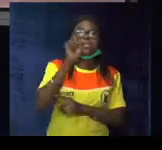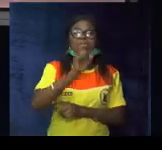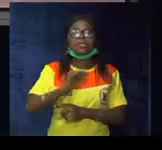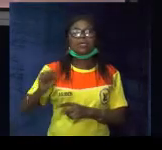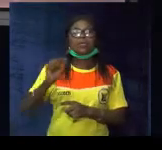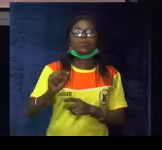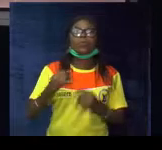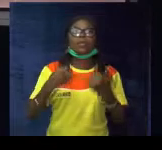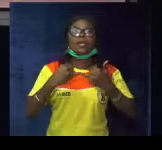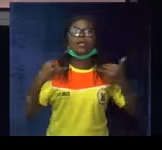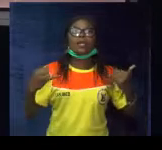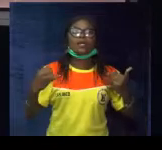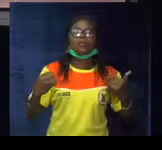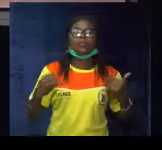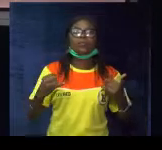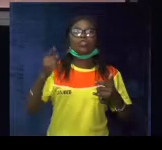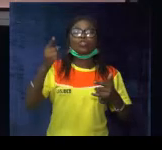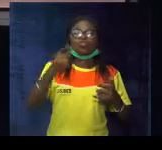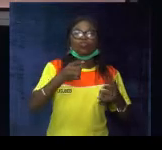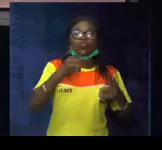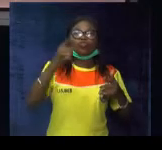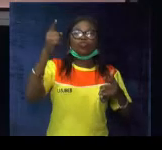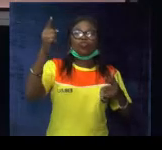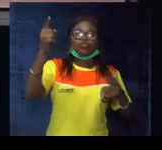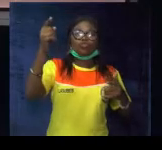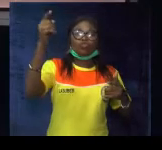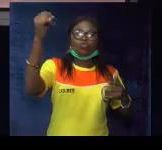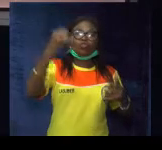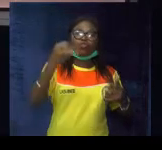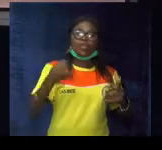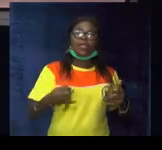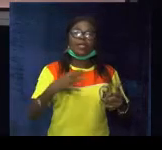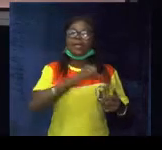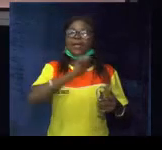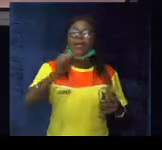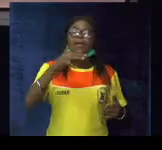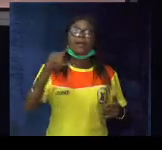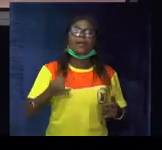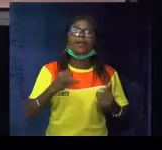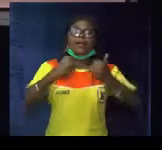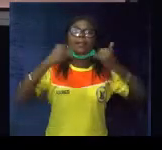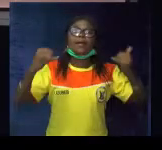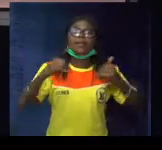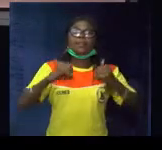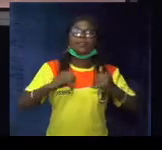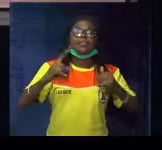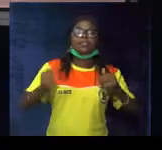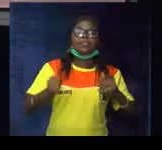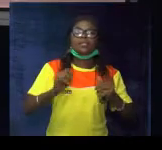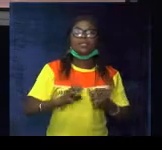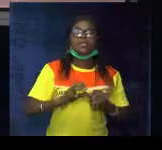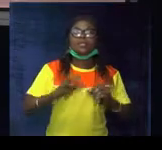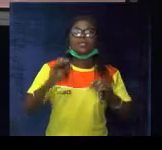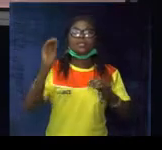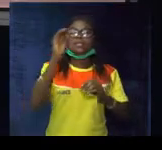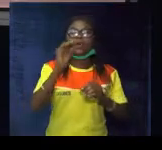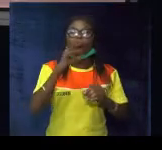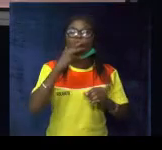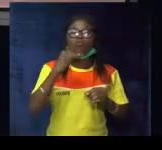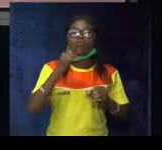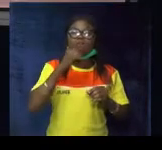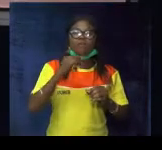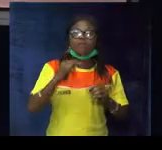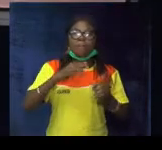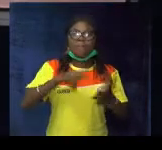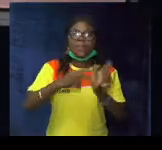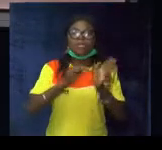small chunks. You know, drawing a line on a circle is like putting a knife on it. You are bound to divide it into two. So in this lesson, we'll